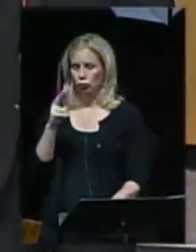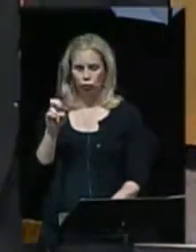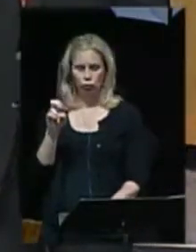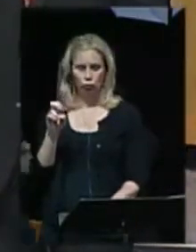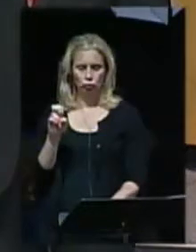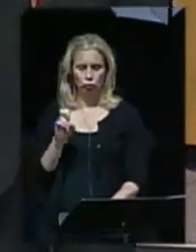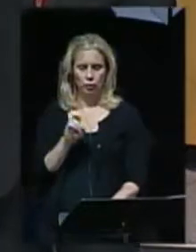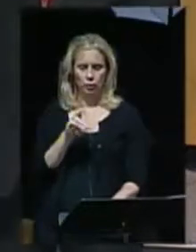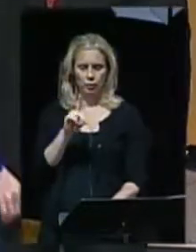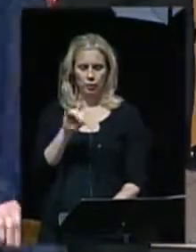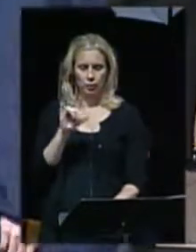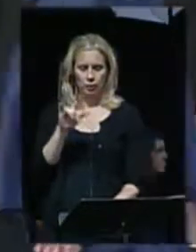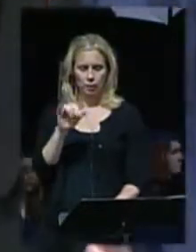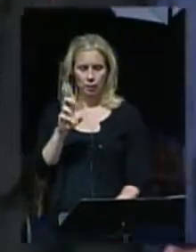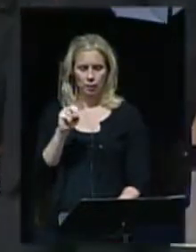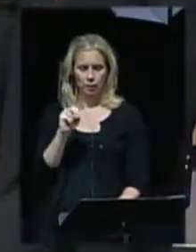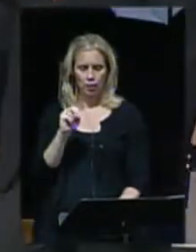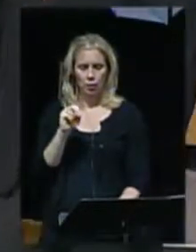Dylan Robley.